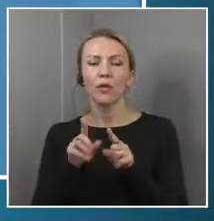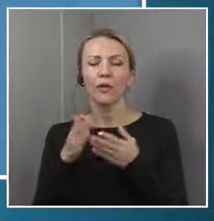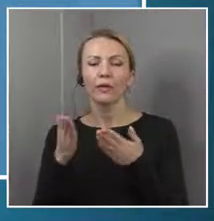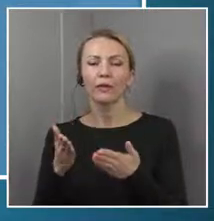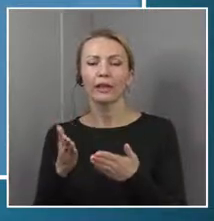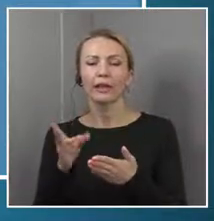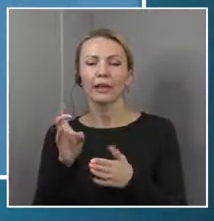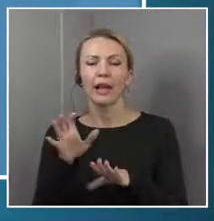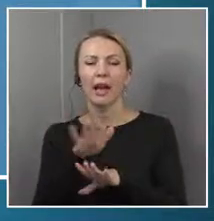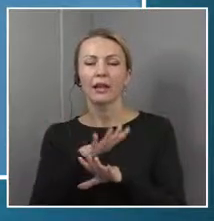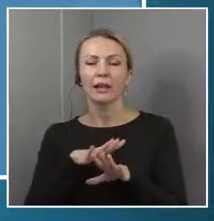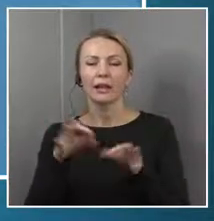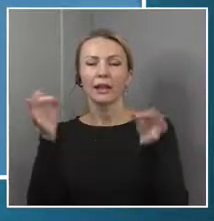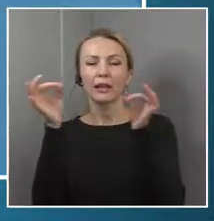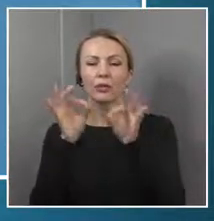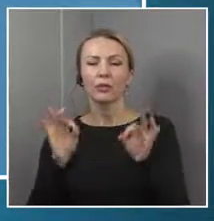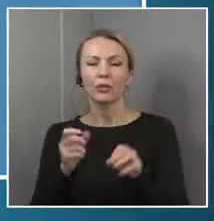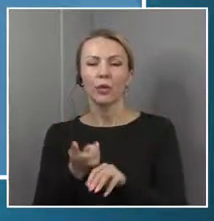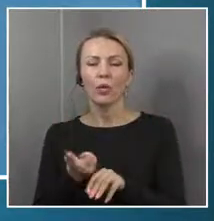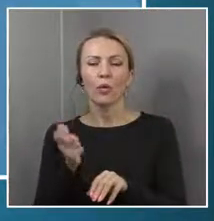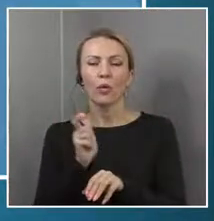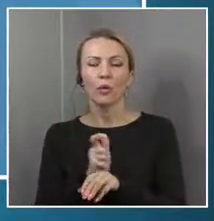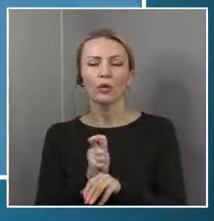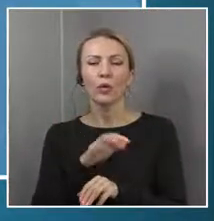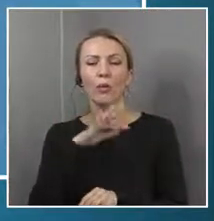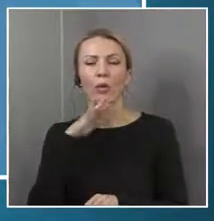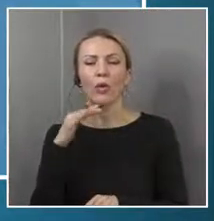there. I know that you, Inge,